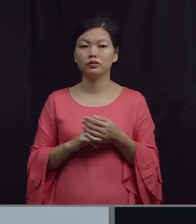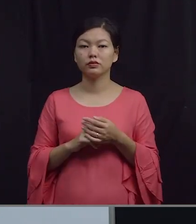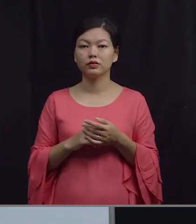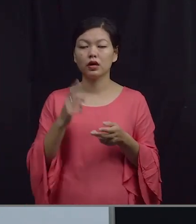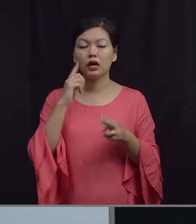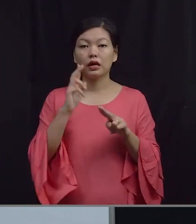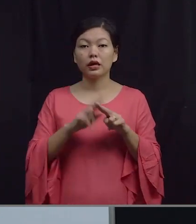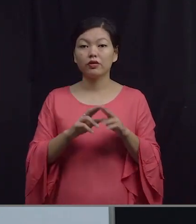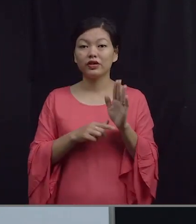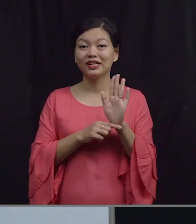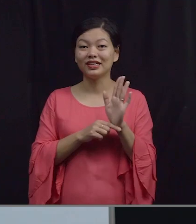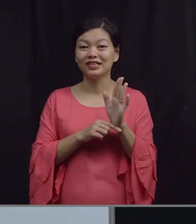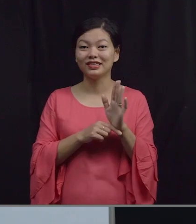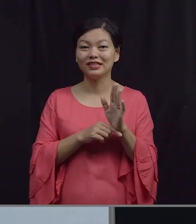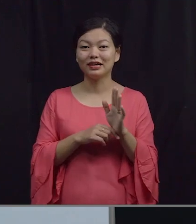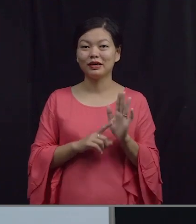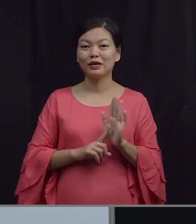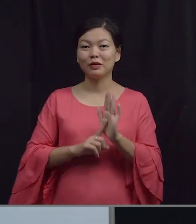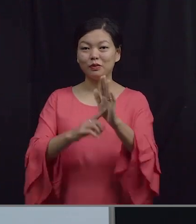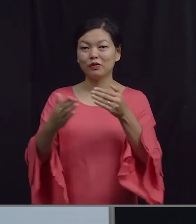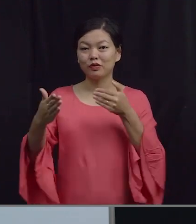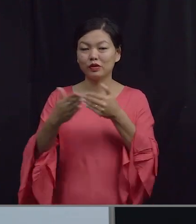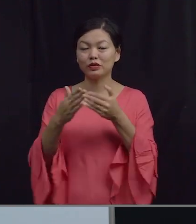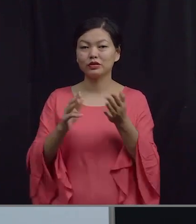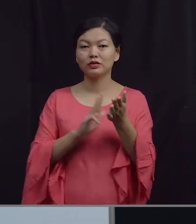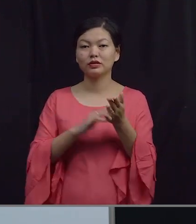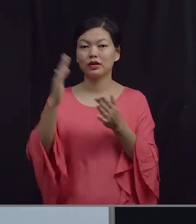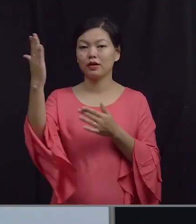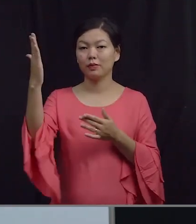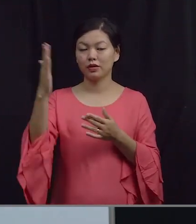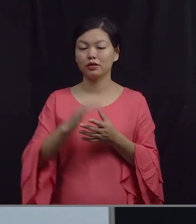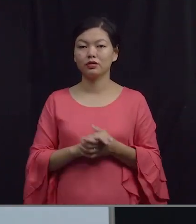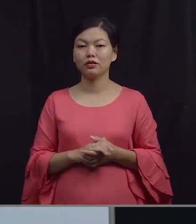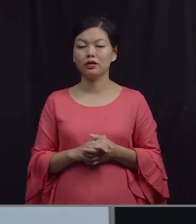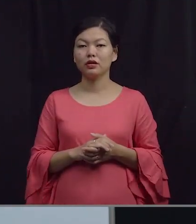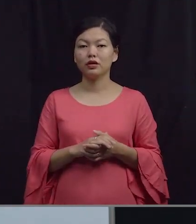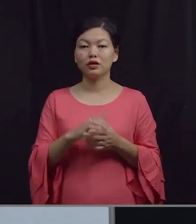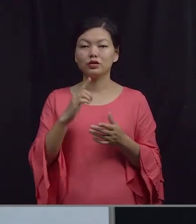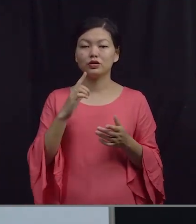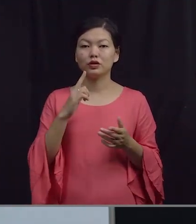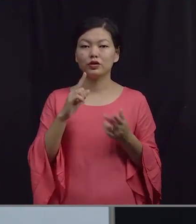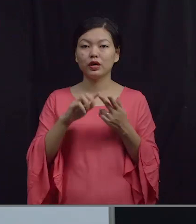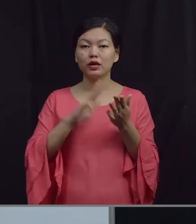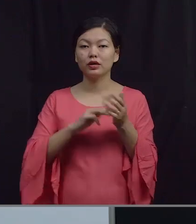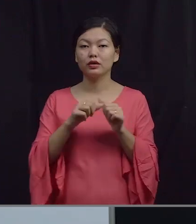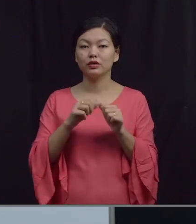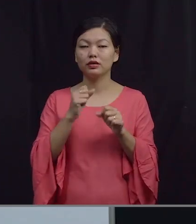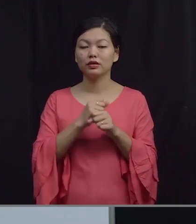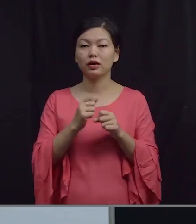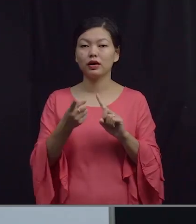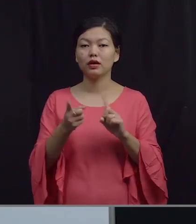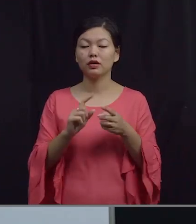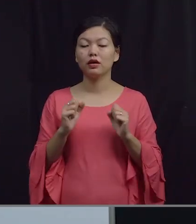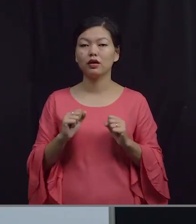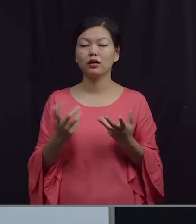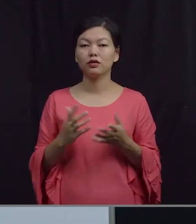if the candle is moved closer to the mirror, how would you like how the image is going to change? Okay, now this is a practical situation. If we